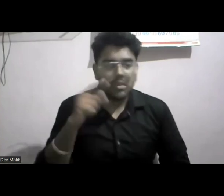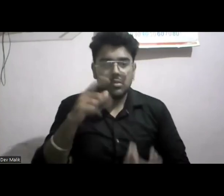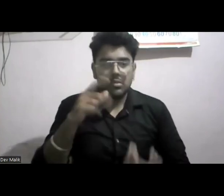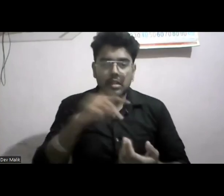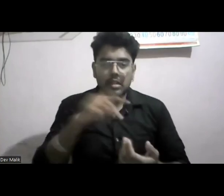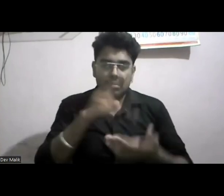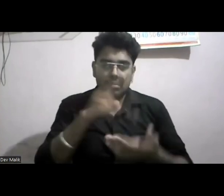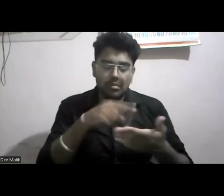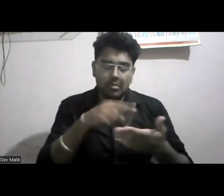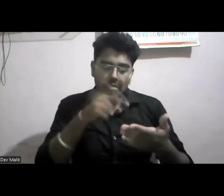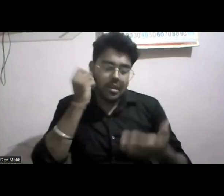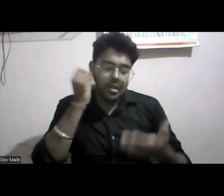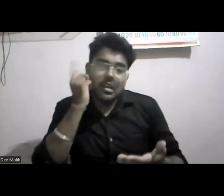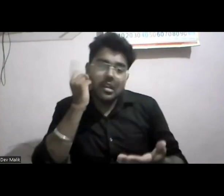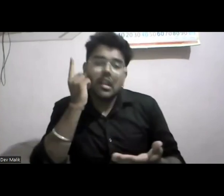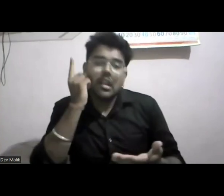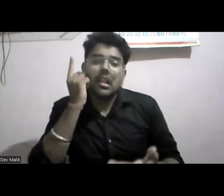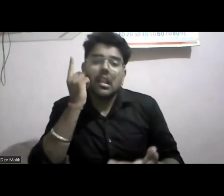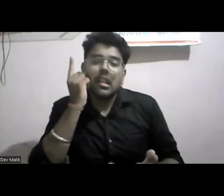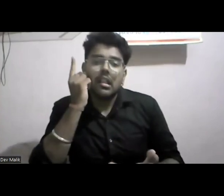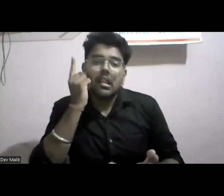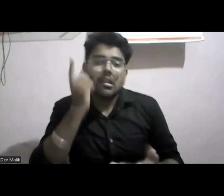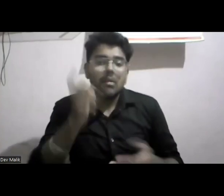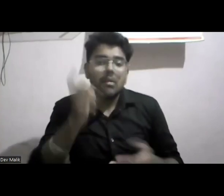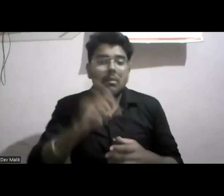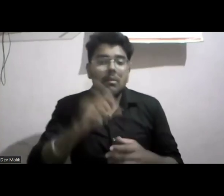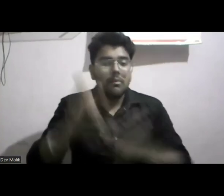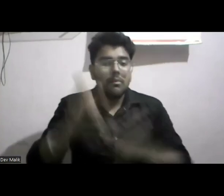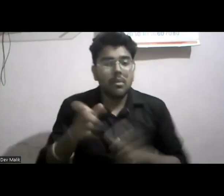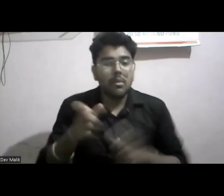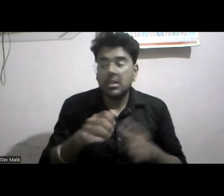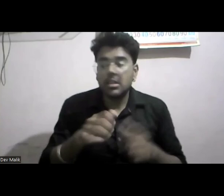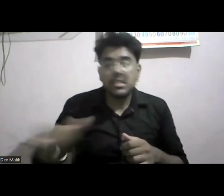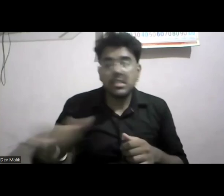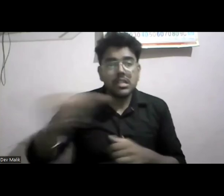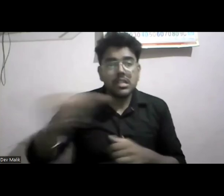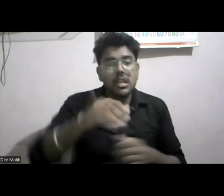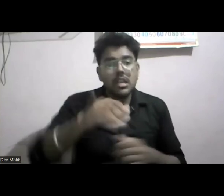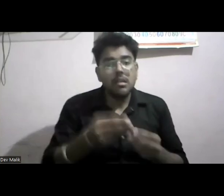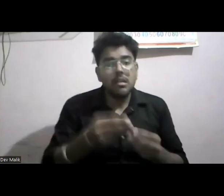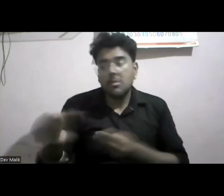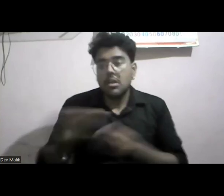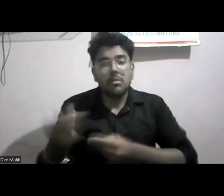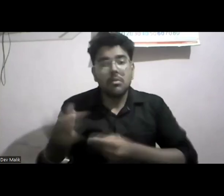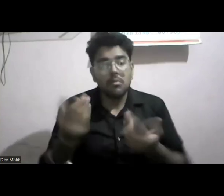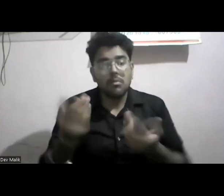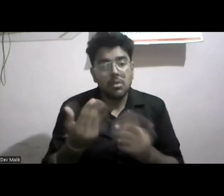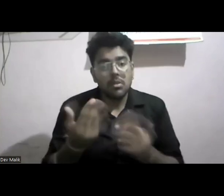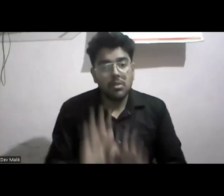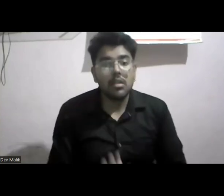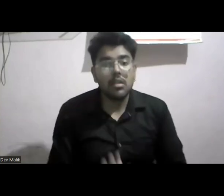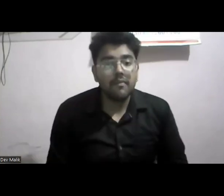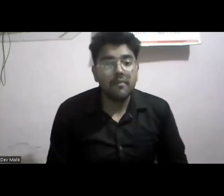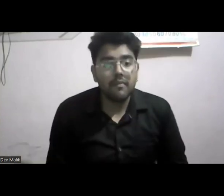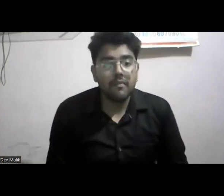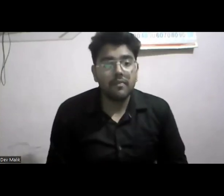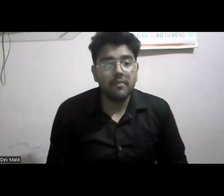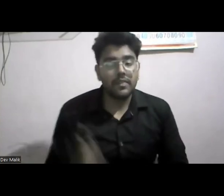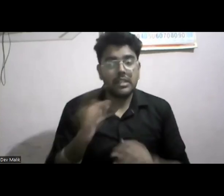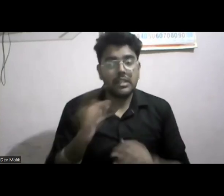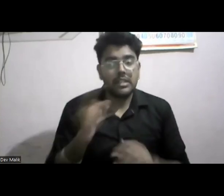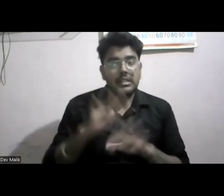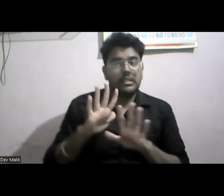to understand that there could be people around you with the same things. And one needs to be very, very sensitive.